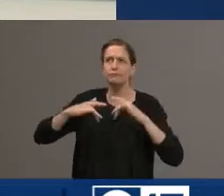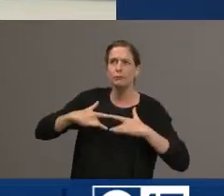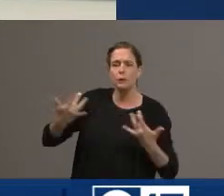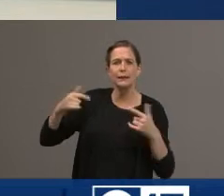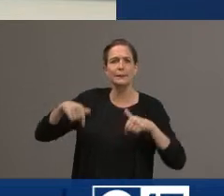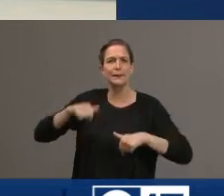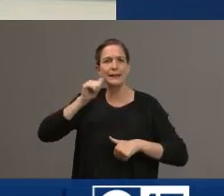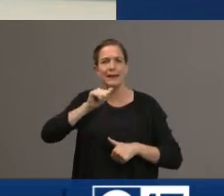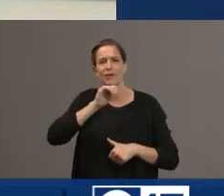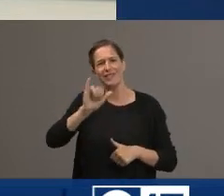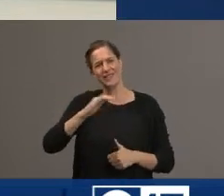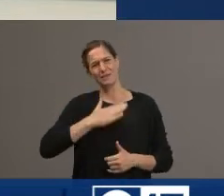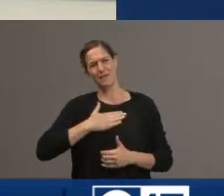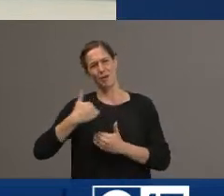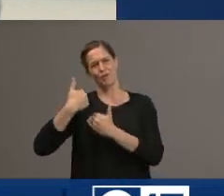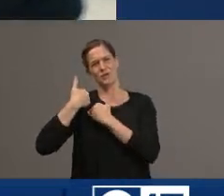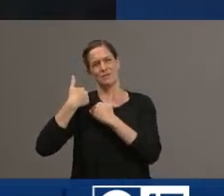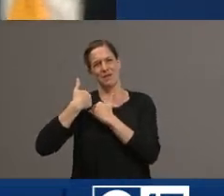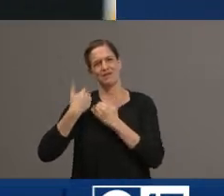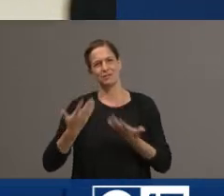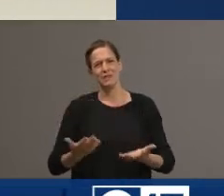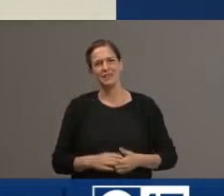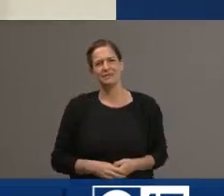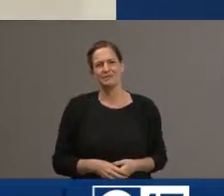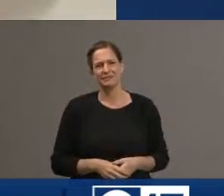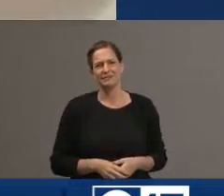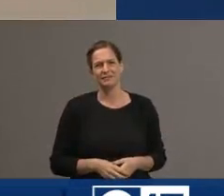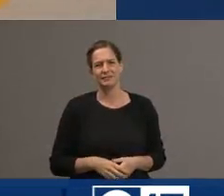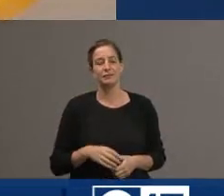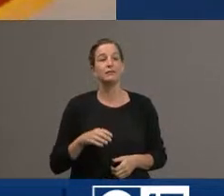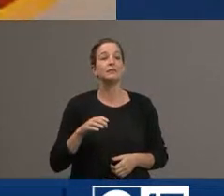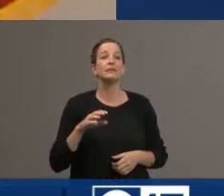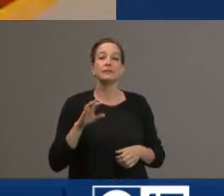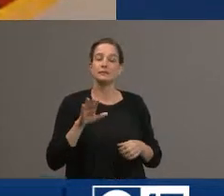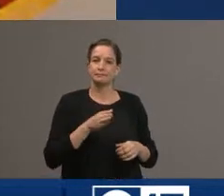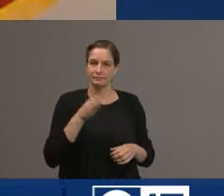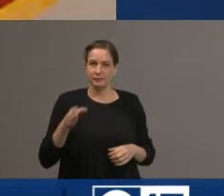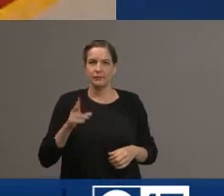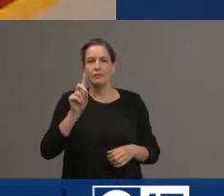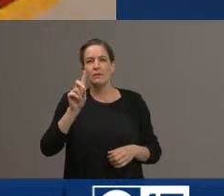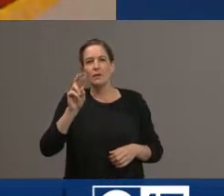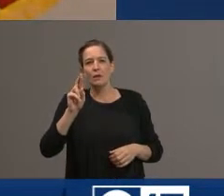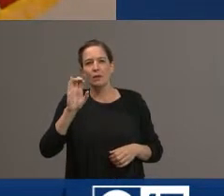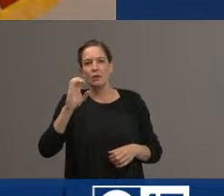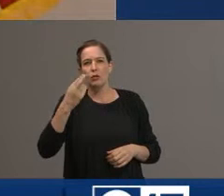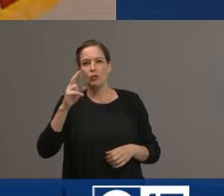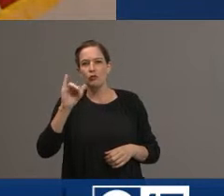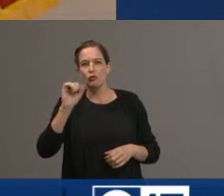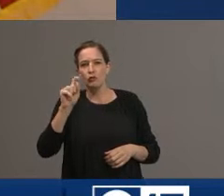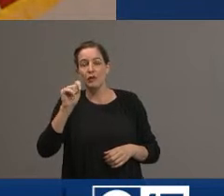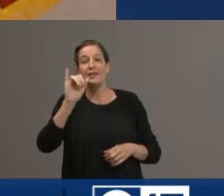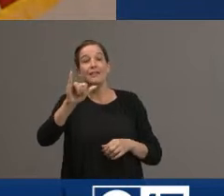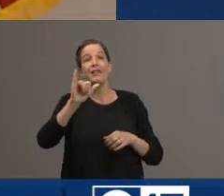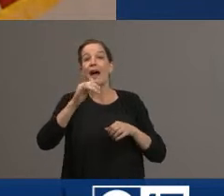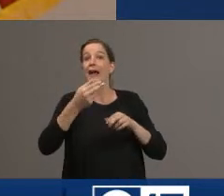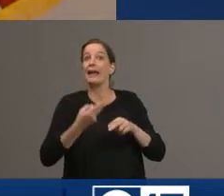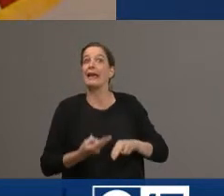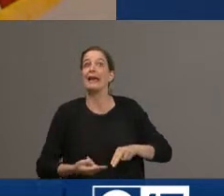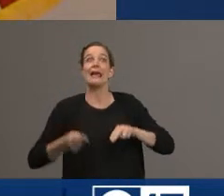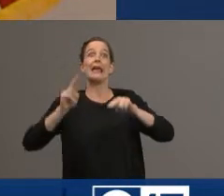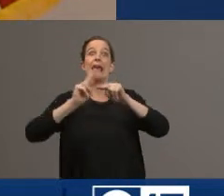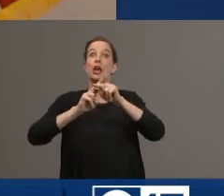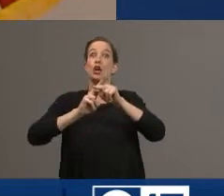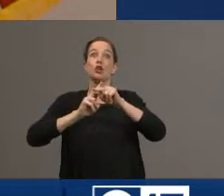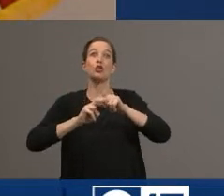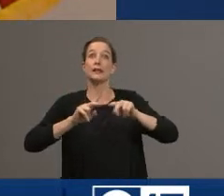responsibility. And to talk about the increased testing capacity, so we don't want Arizonans to have to wait